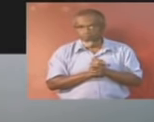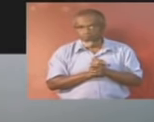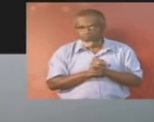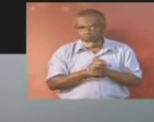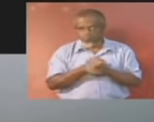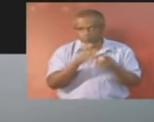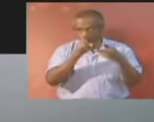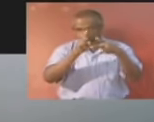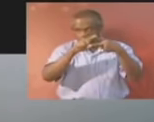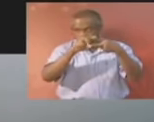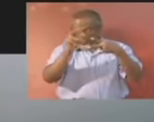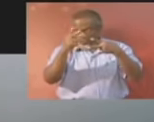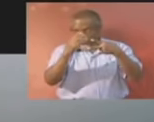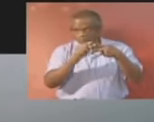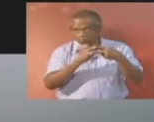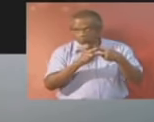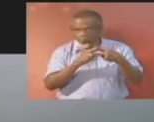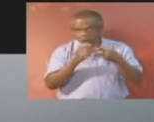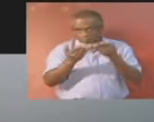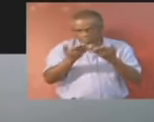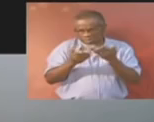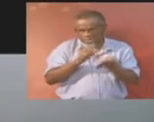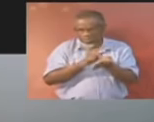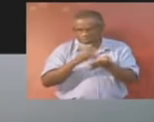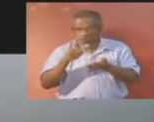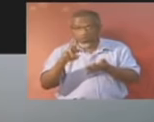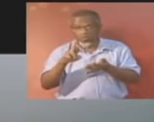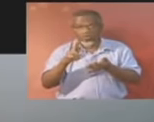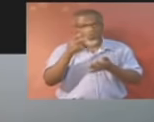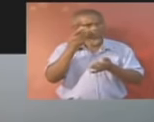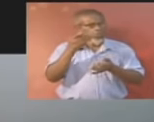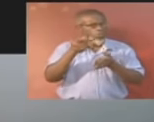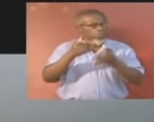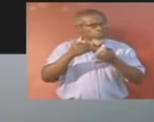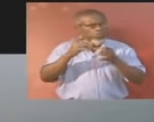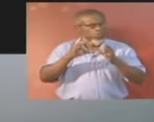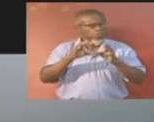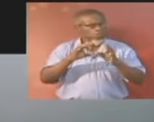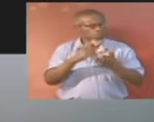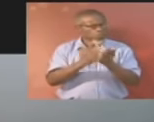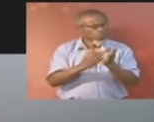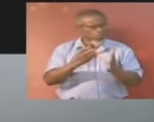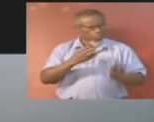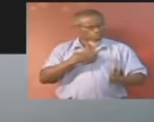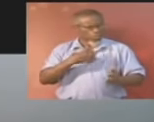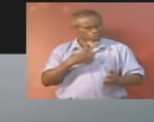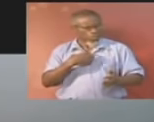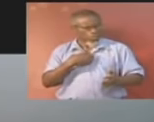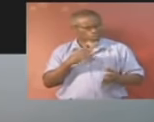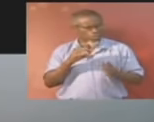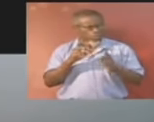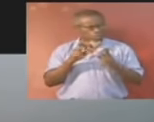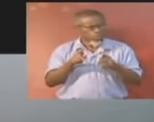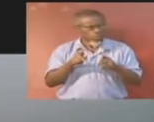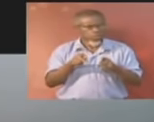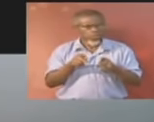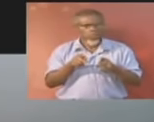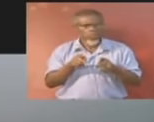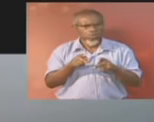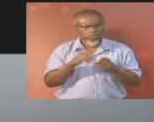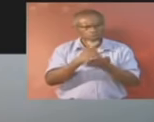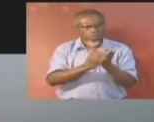to Dr. Richards. We also received complaints from a large number of the population, and we saw in social